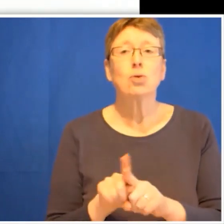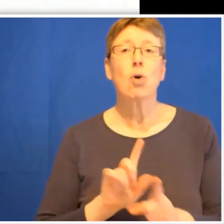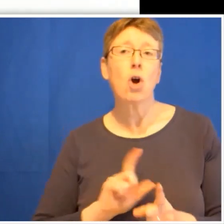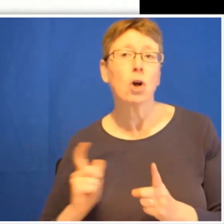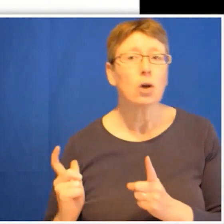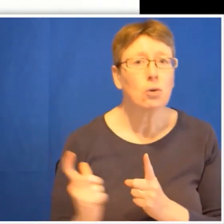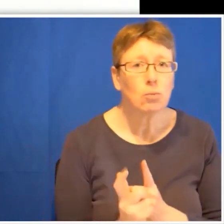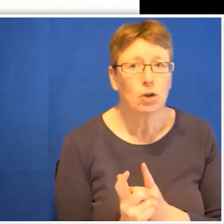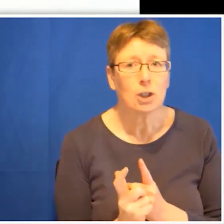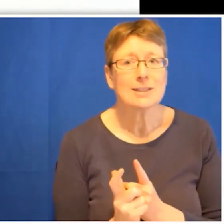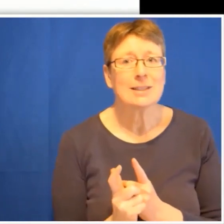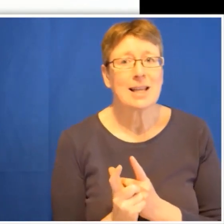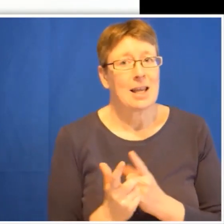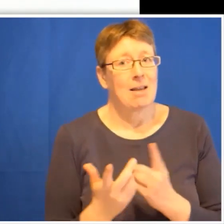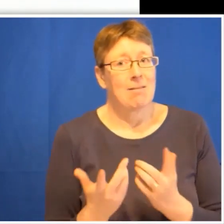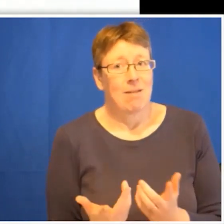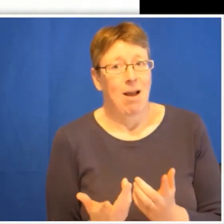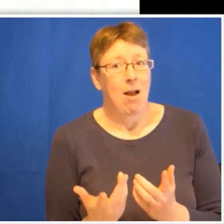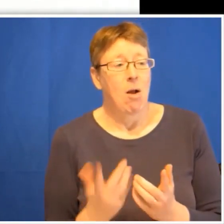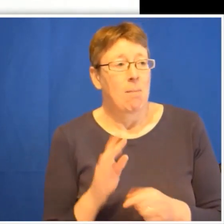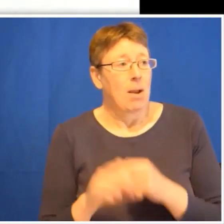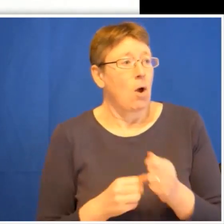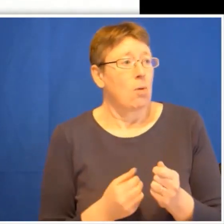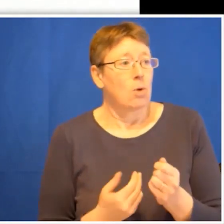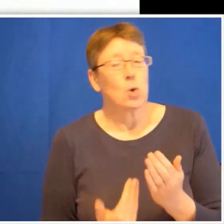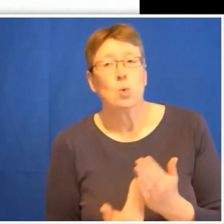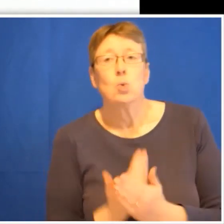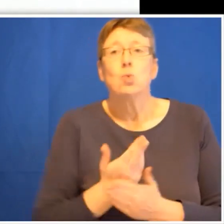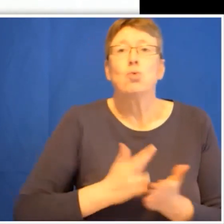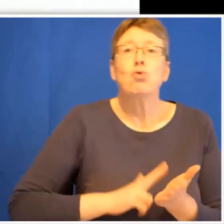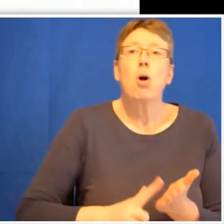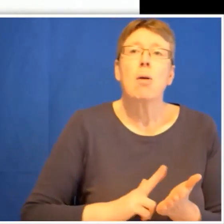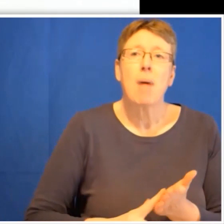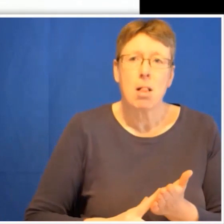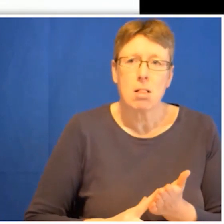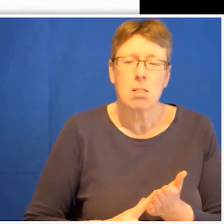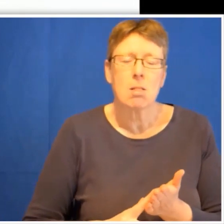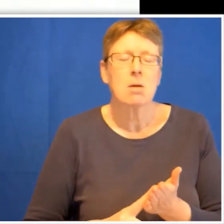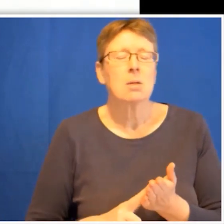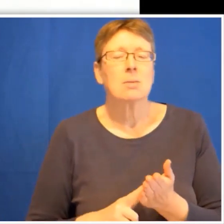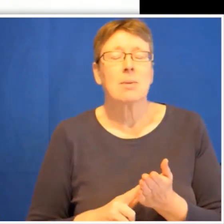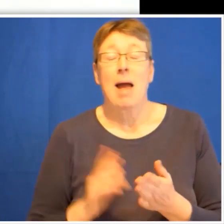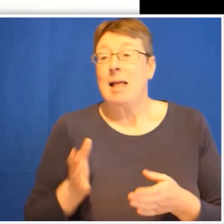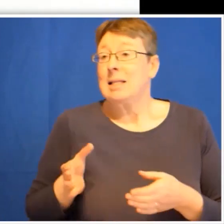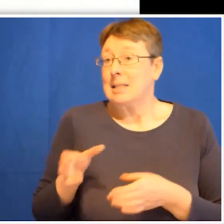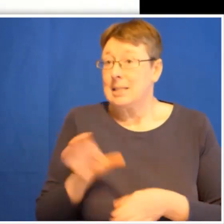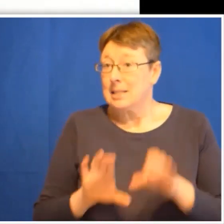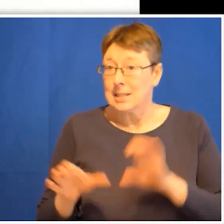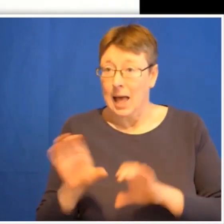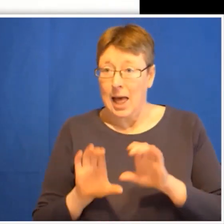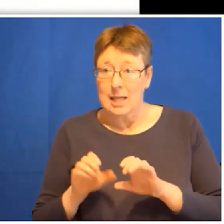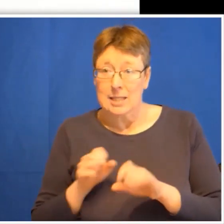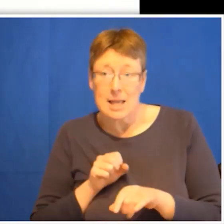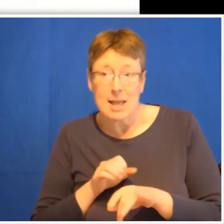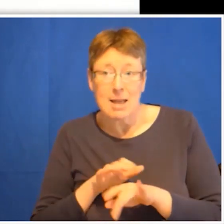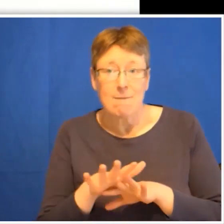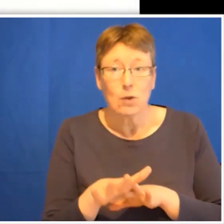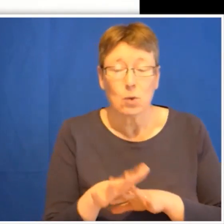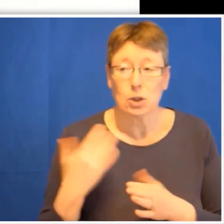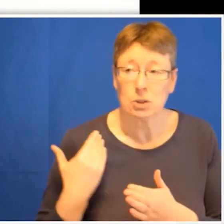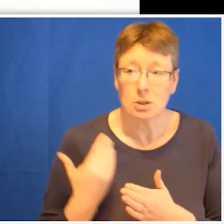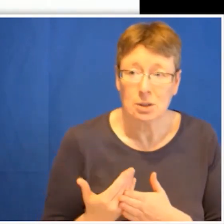now that we have a slightly different version of normal for how that is done. And science has actually shaped an awful lot of